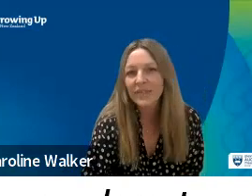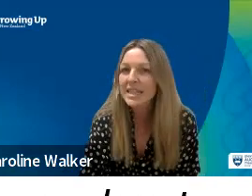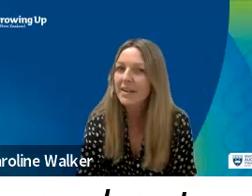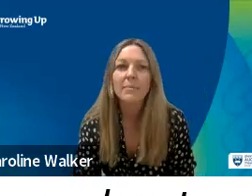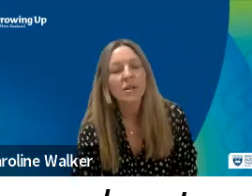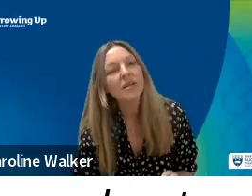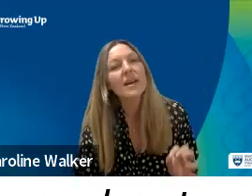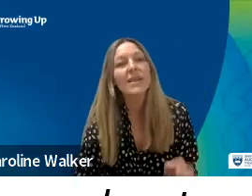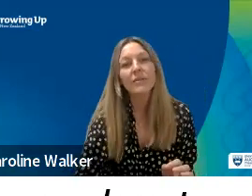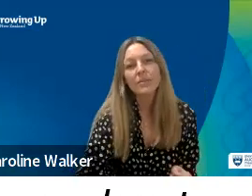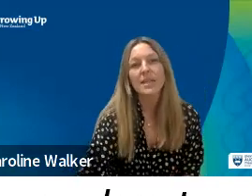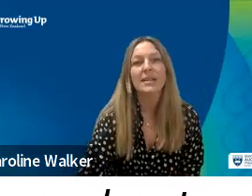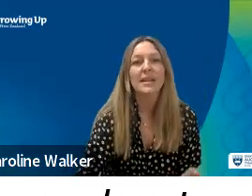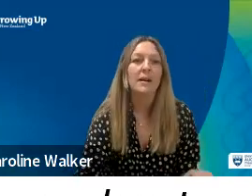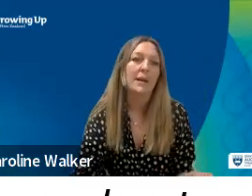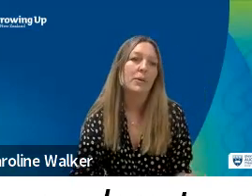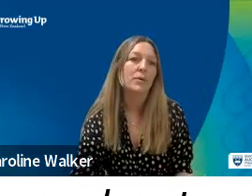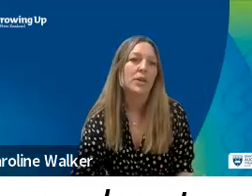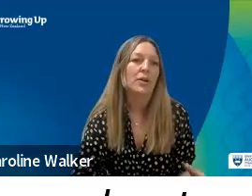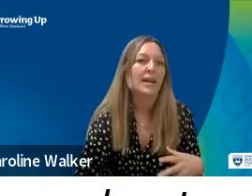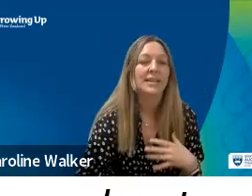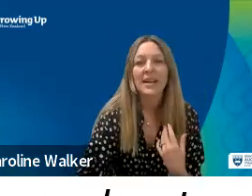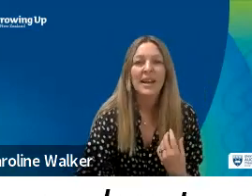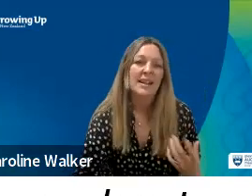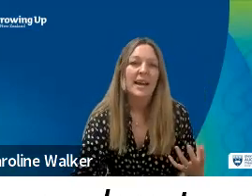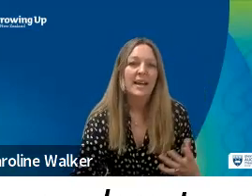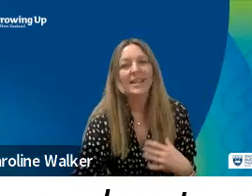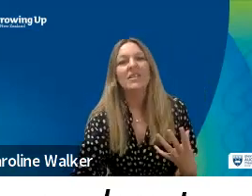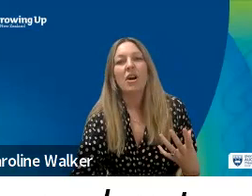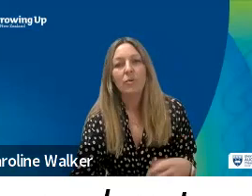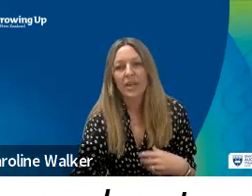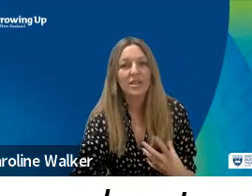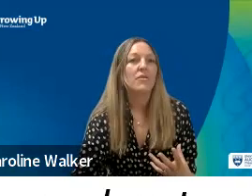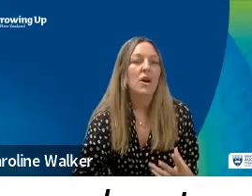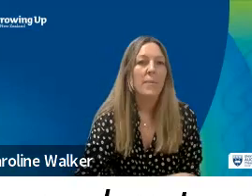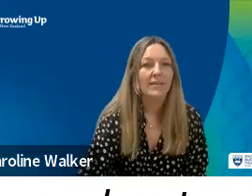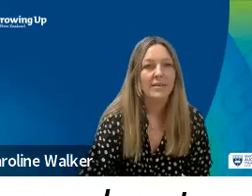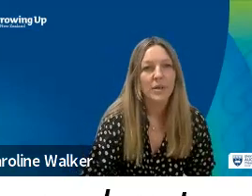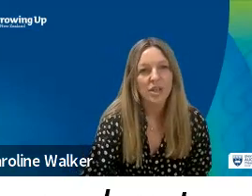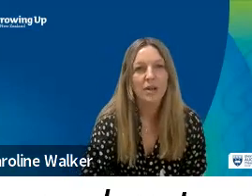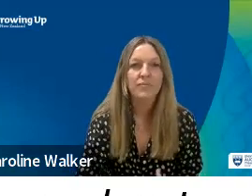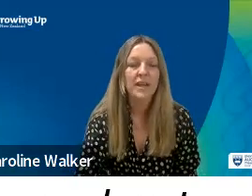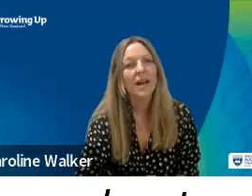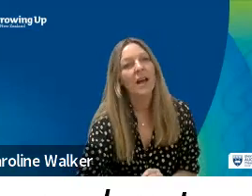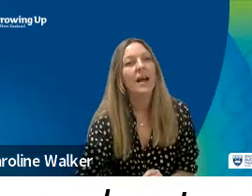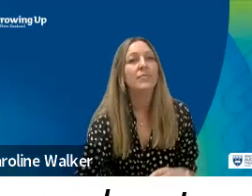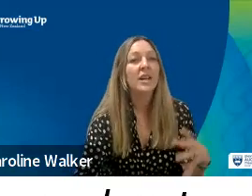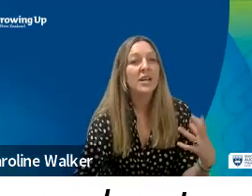yellow sliver down the bottom, and that represents the young people who told us they didn't know, or they don't know about this